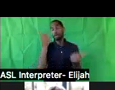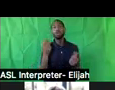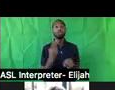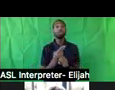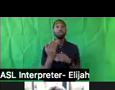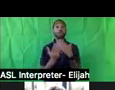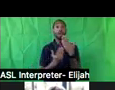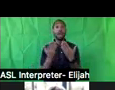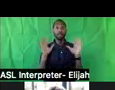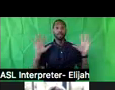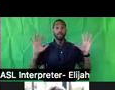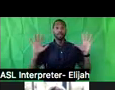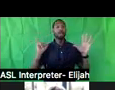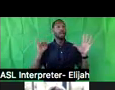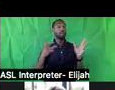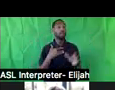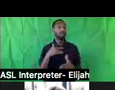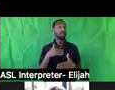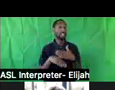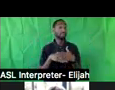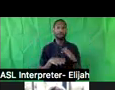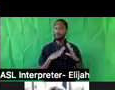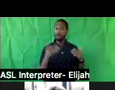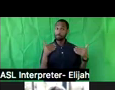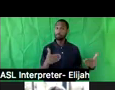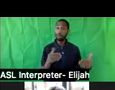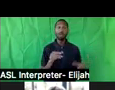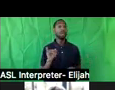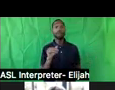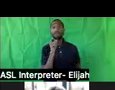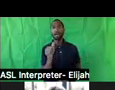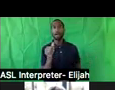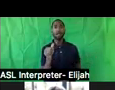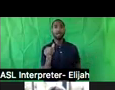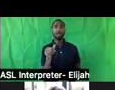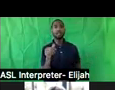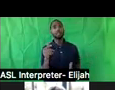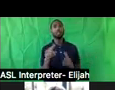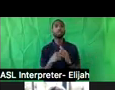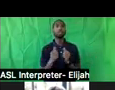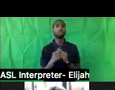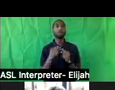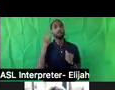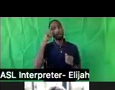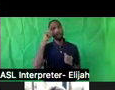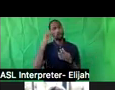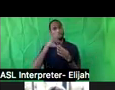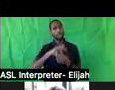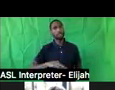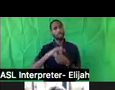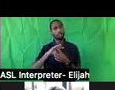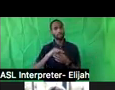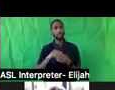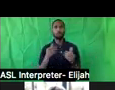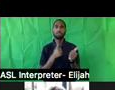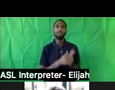hands, again, if that feels accessible. If not, you can just direct your attention and some mindful presence, or just follow